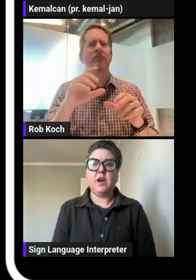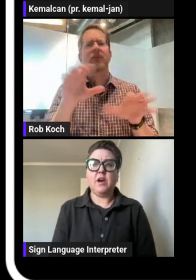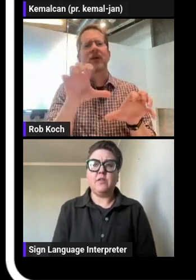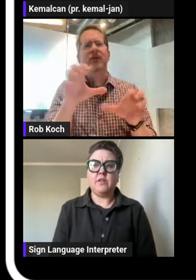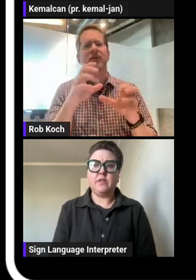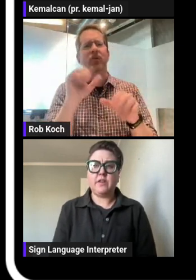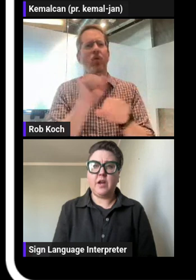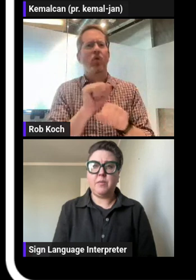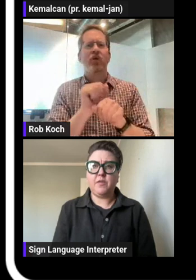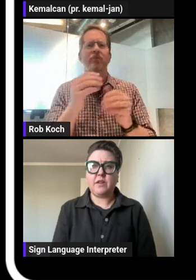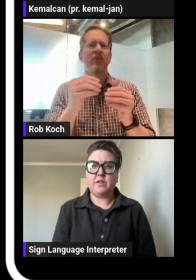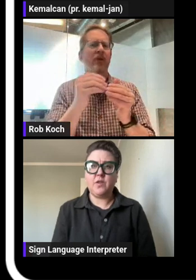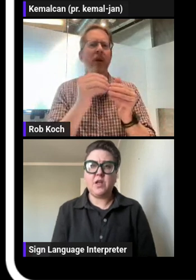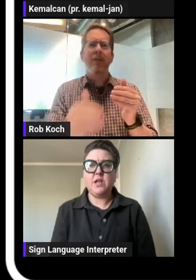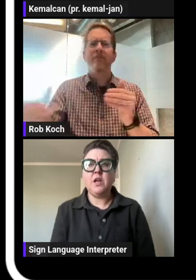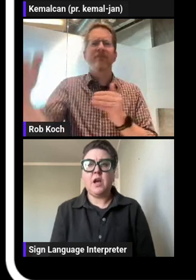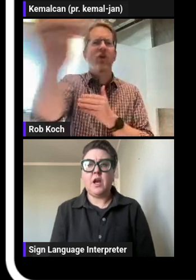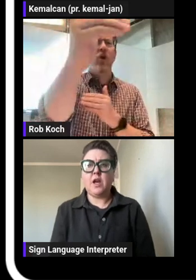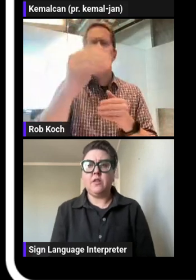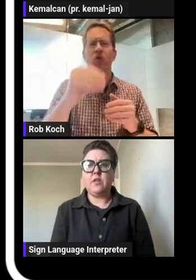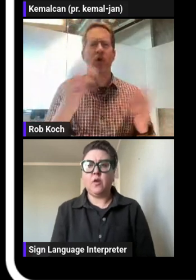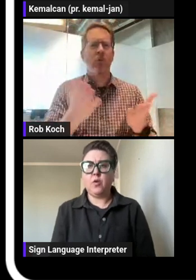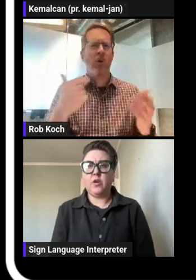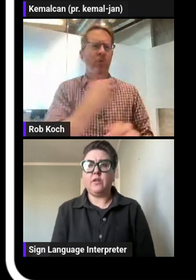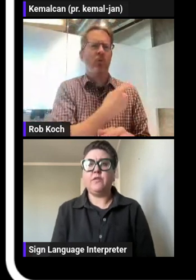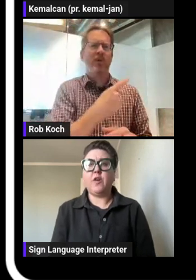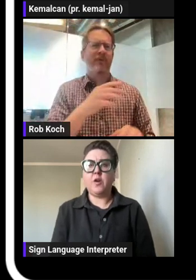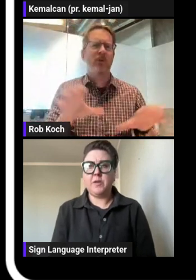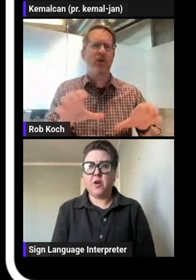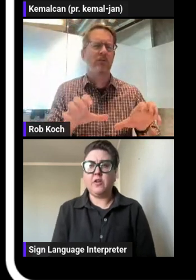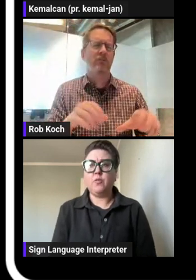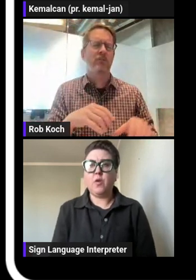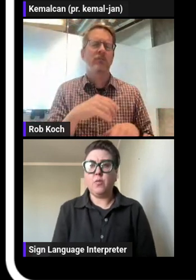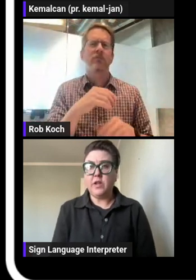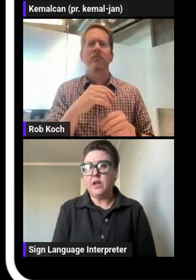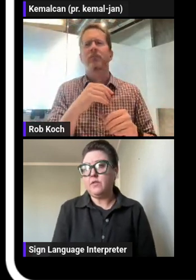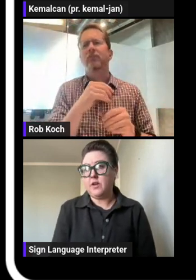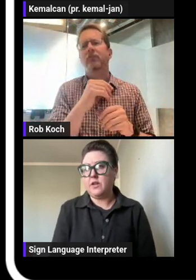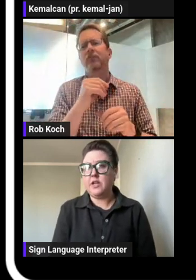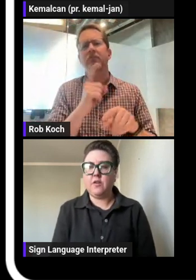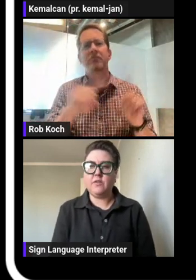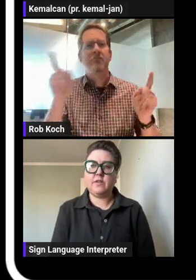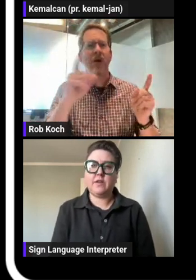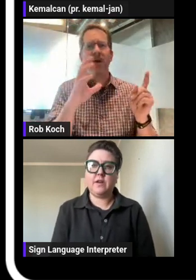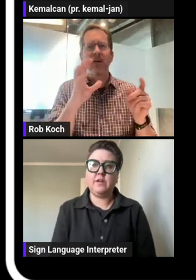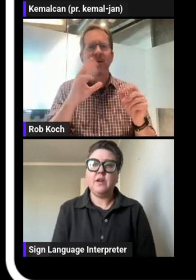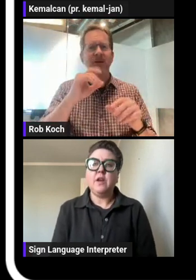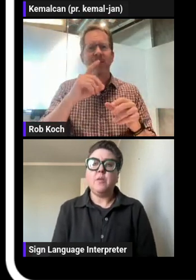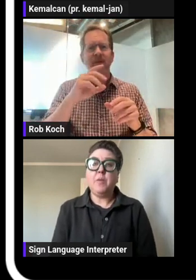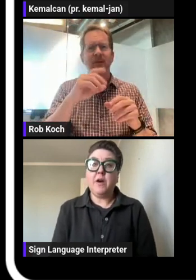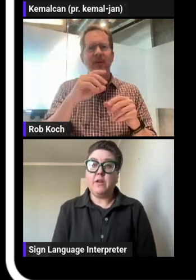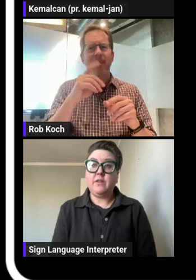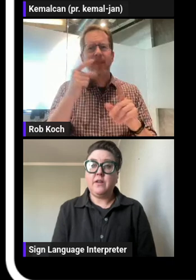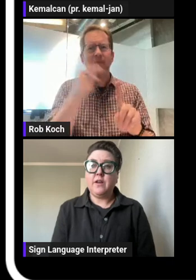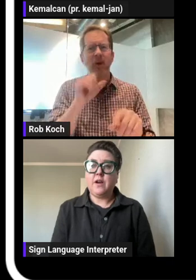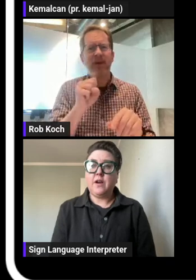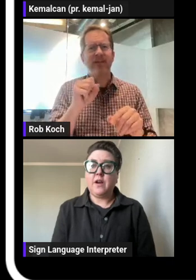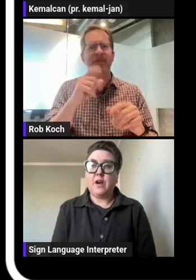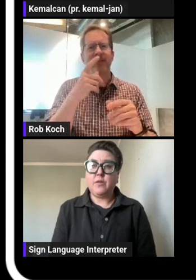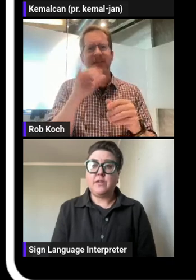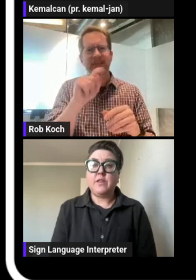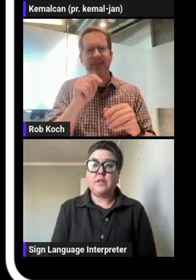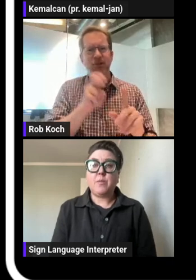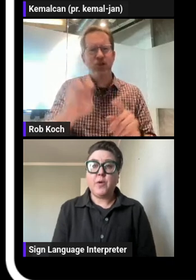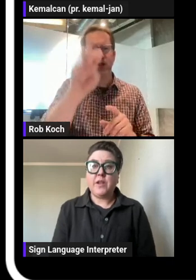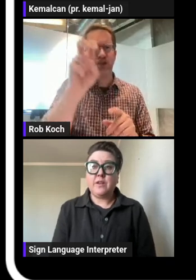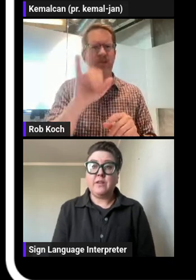running this type of activity, and their work is far beyond what we have done here on the side. But